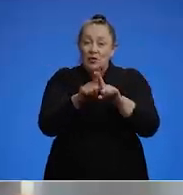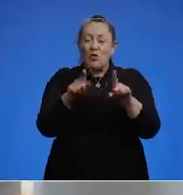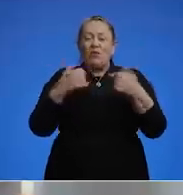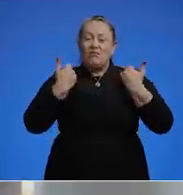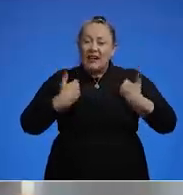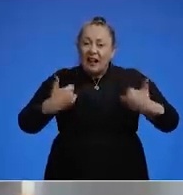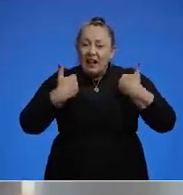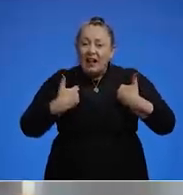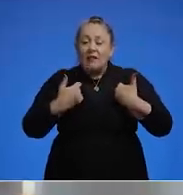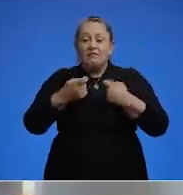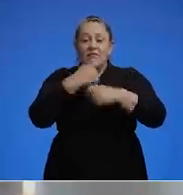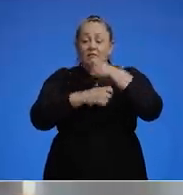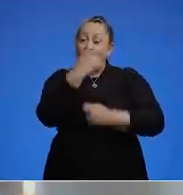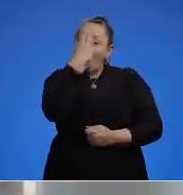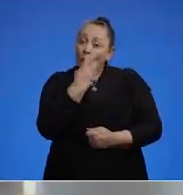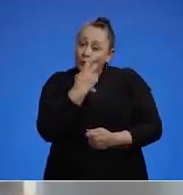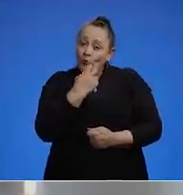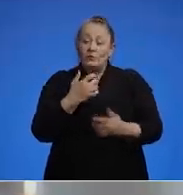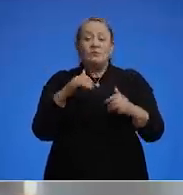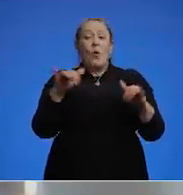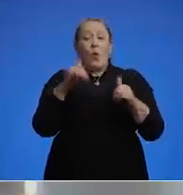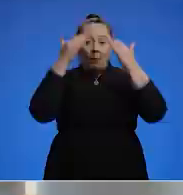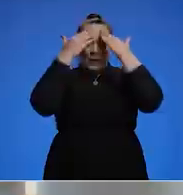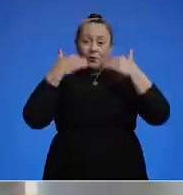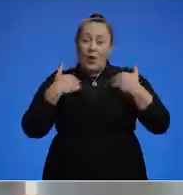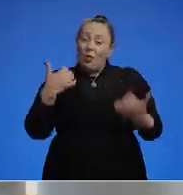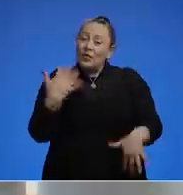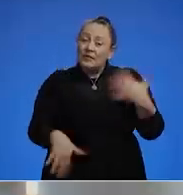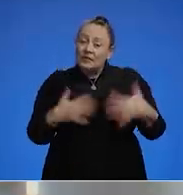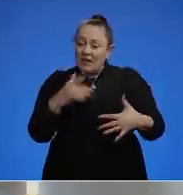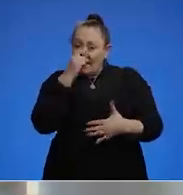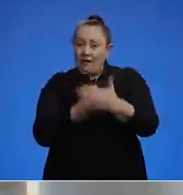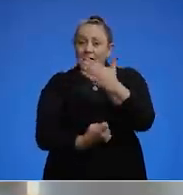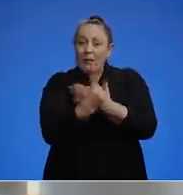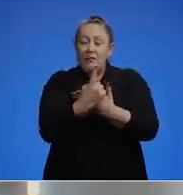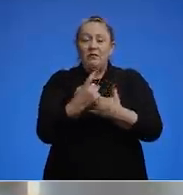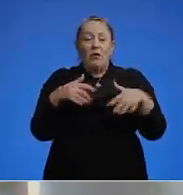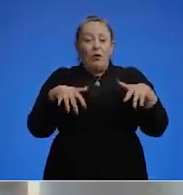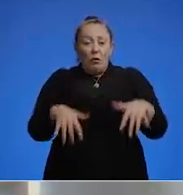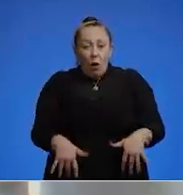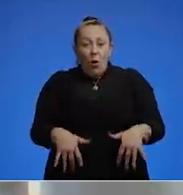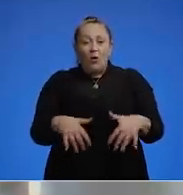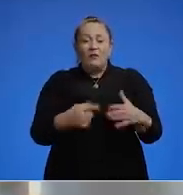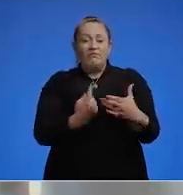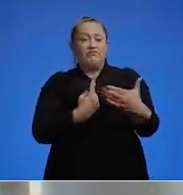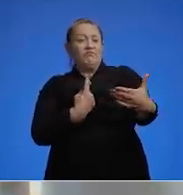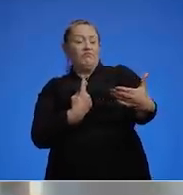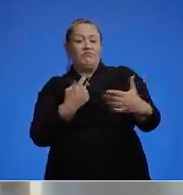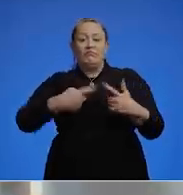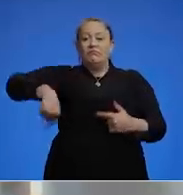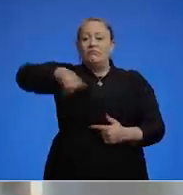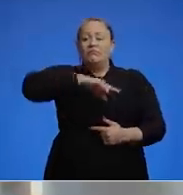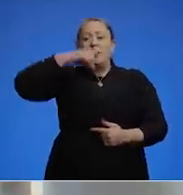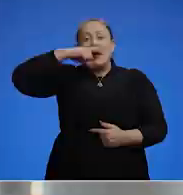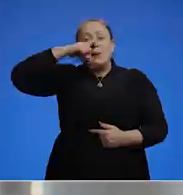from illness or old age, and sometimes the mental suffering that can accompany loneliness and isolation from